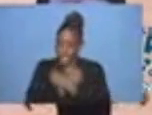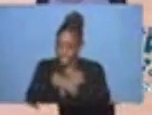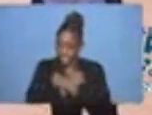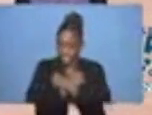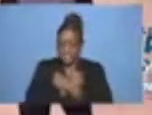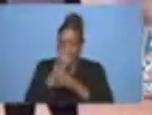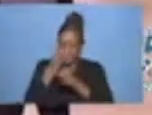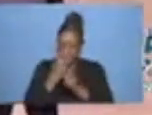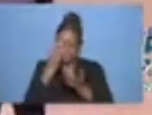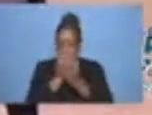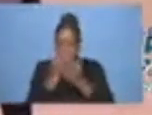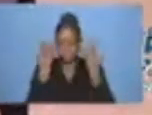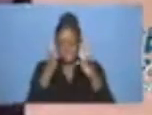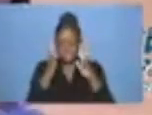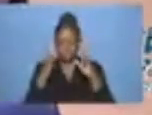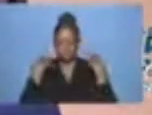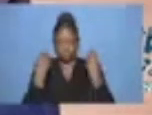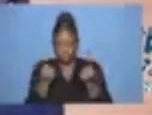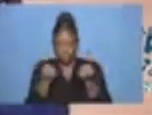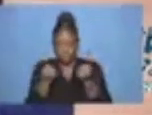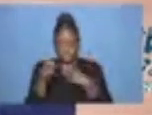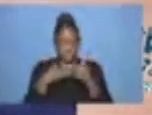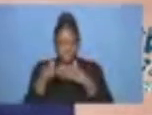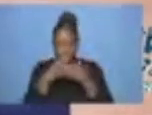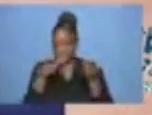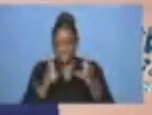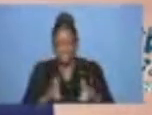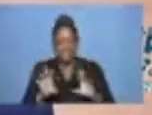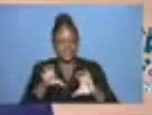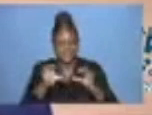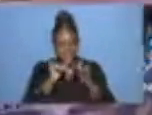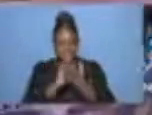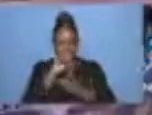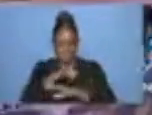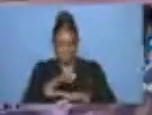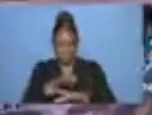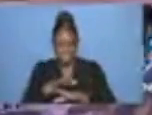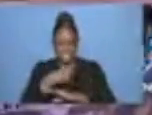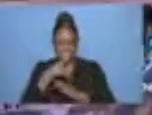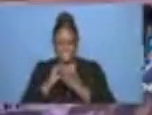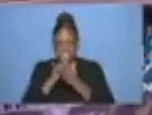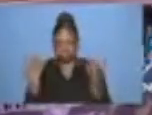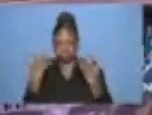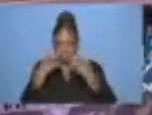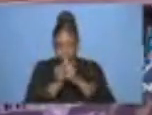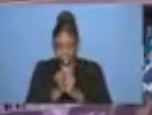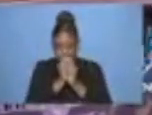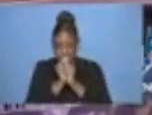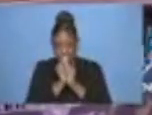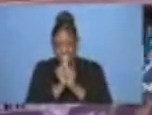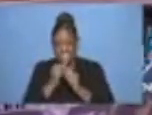and we'll finish the game strong and let the chips fall where they may. And they did that tonight. You know, these guys bonded together. Even the guys on the bench, some of